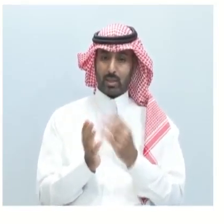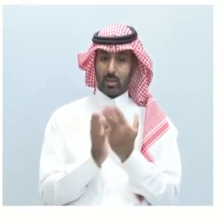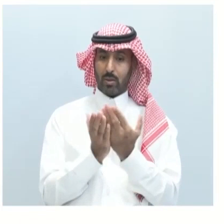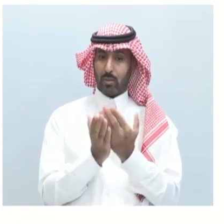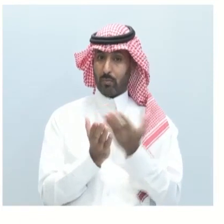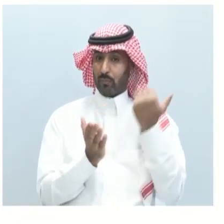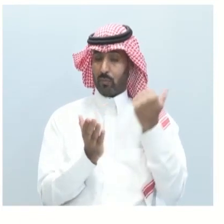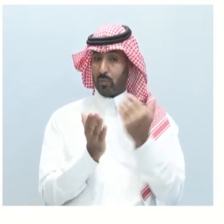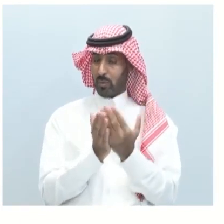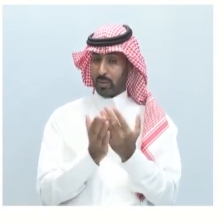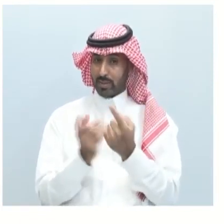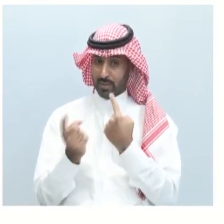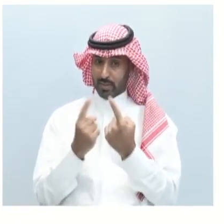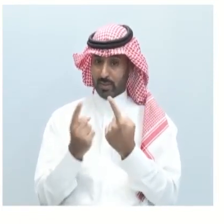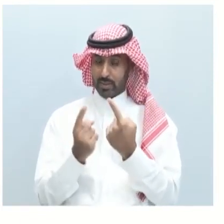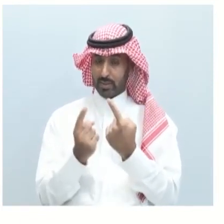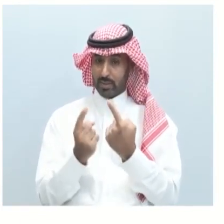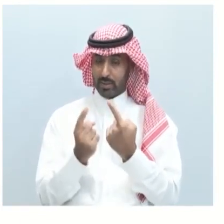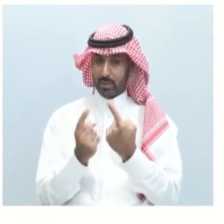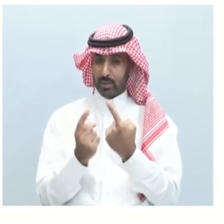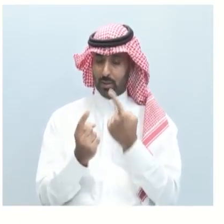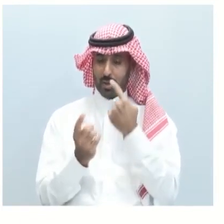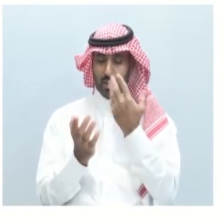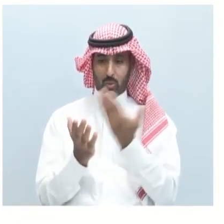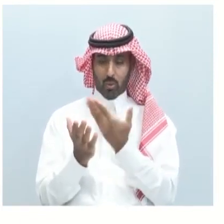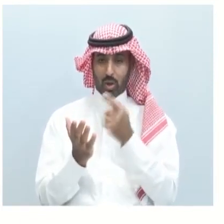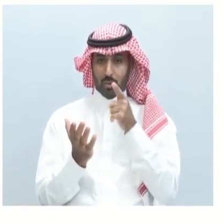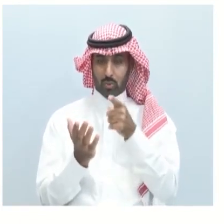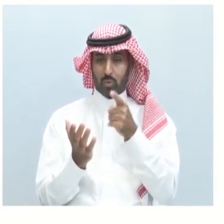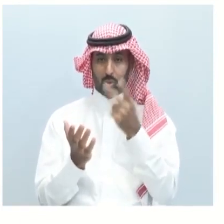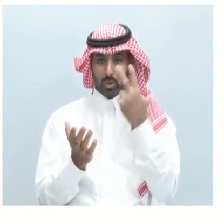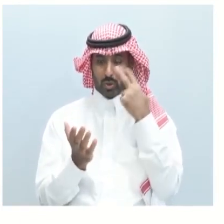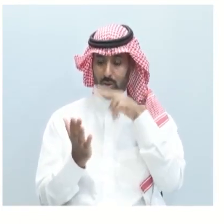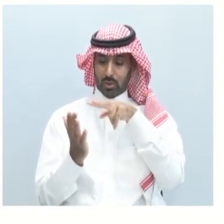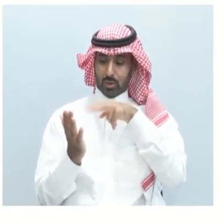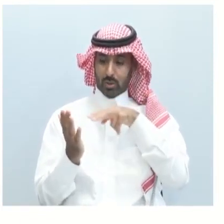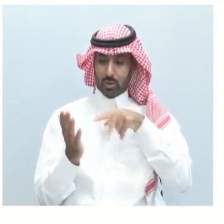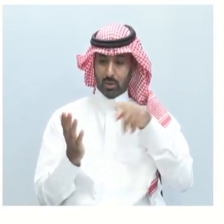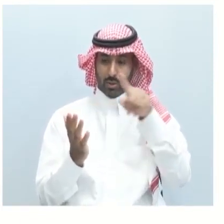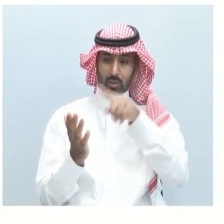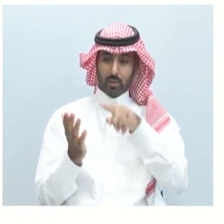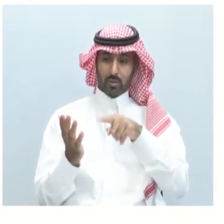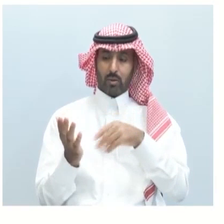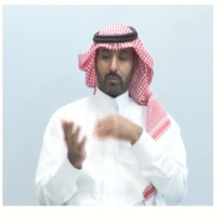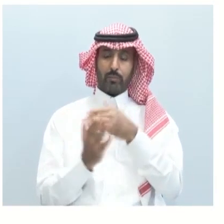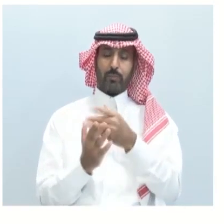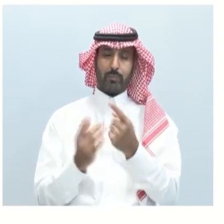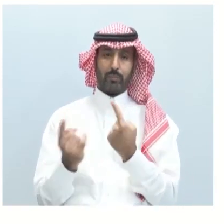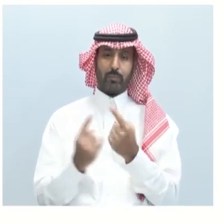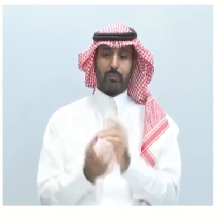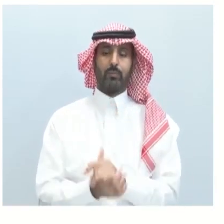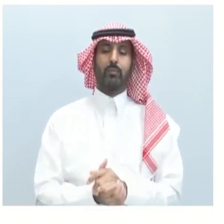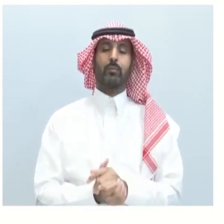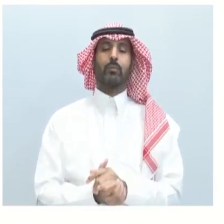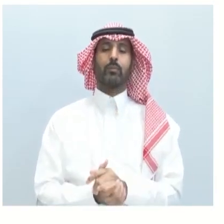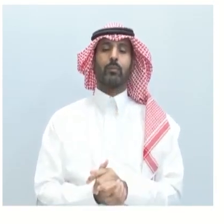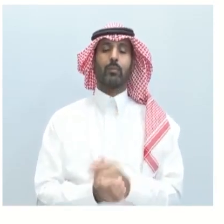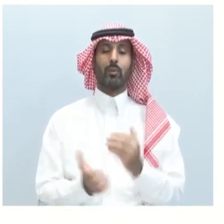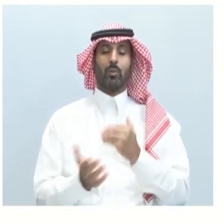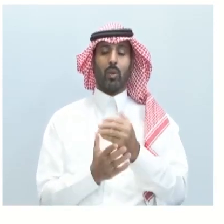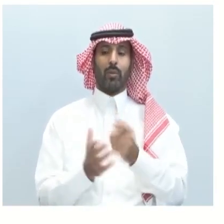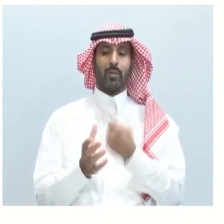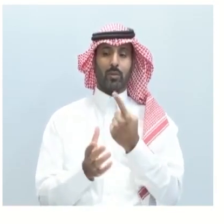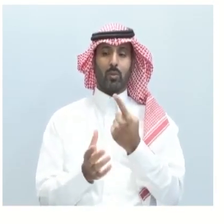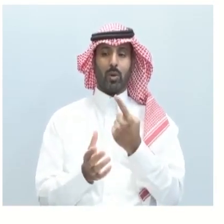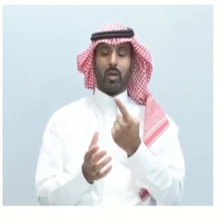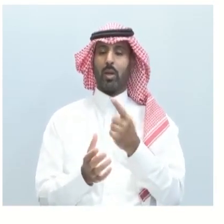we start with the conversation, I would like you just to read the questions that we have here about the conversation. Now we have the first